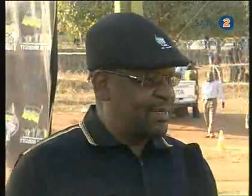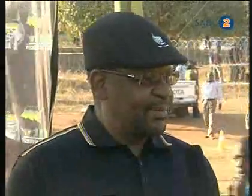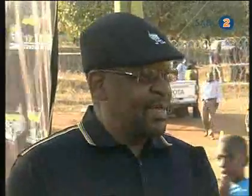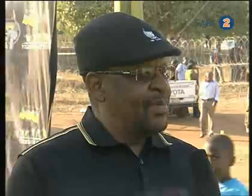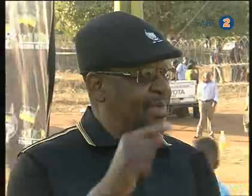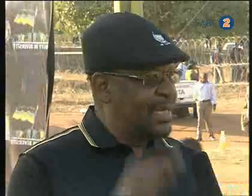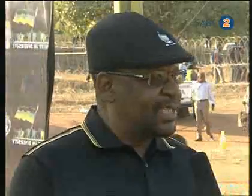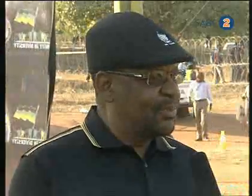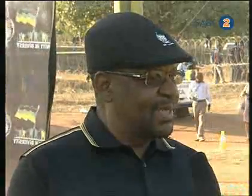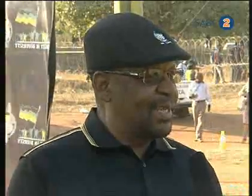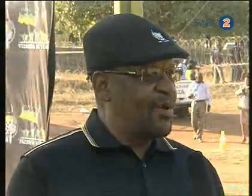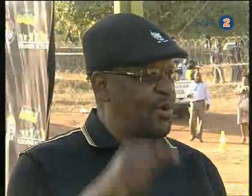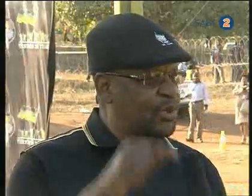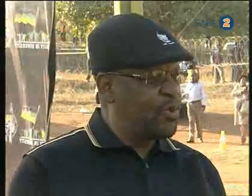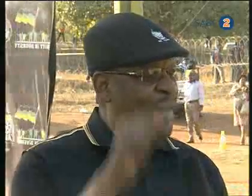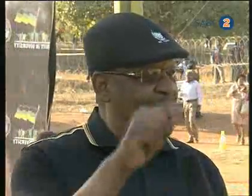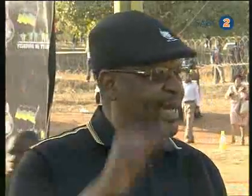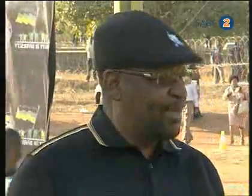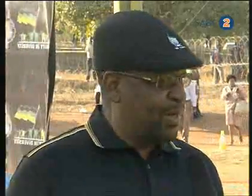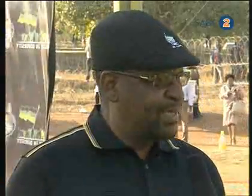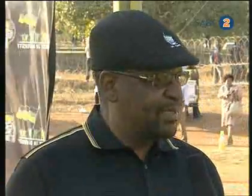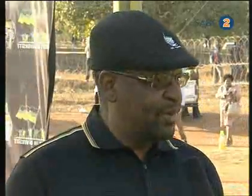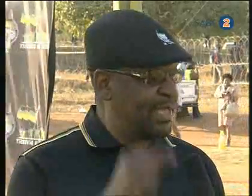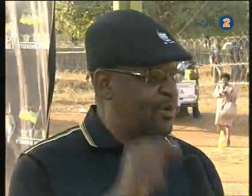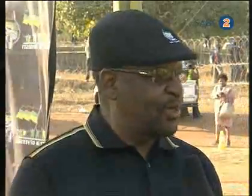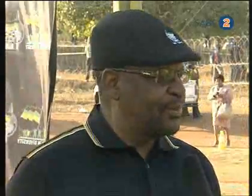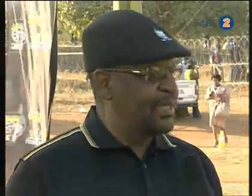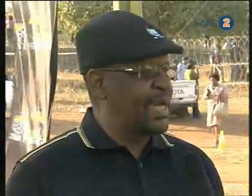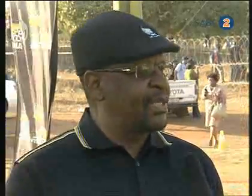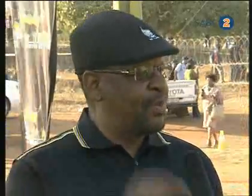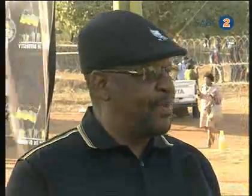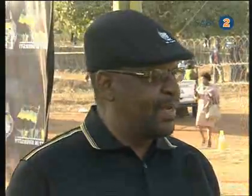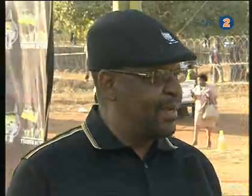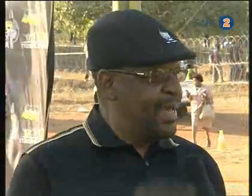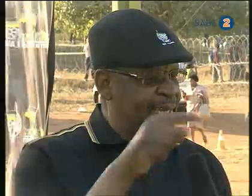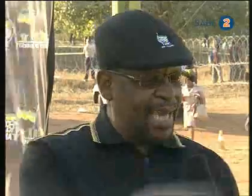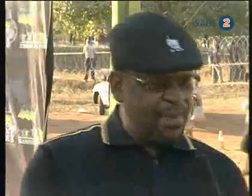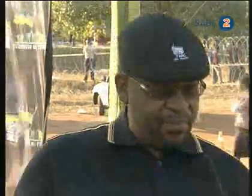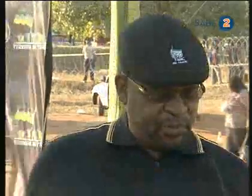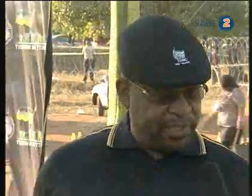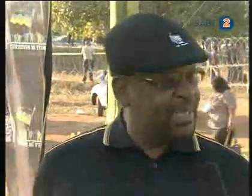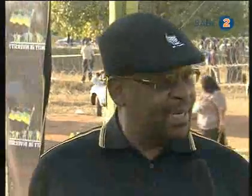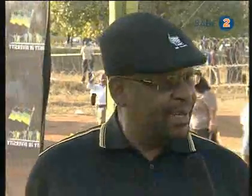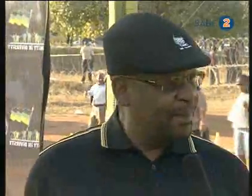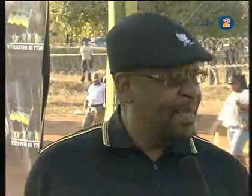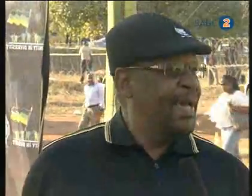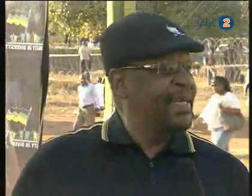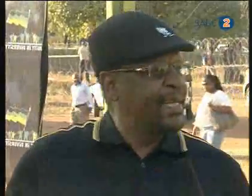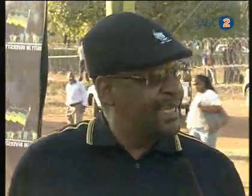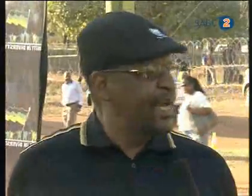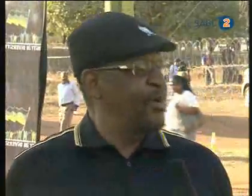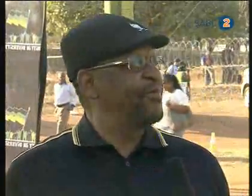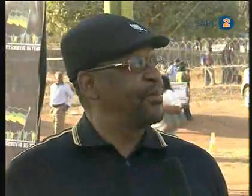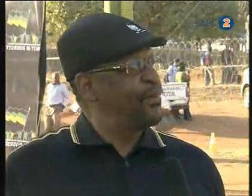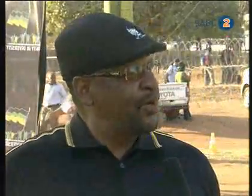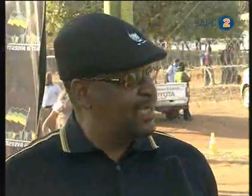the struggle, Nelson Mandela also, among other places, when they called him a Scarlet Pimpernel, came to this area